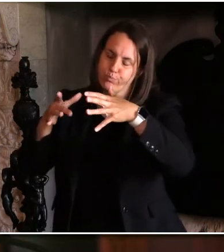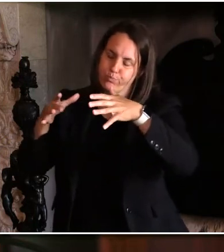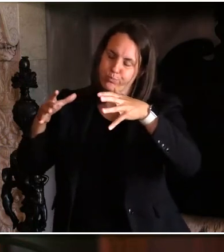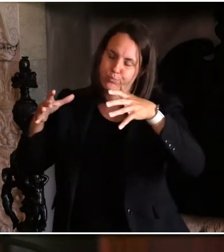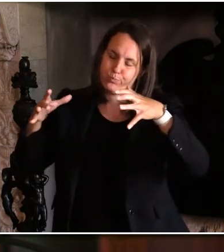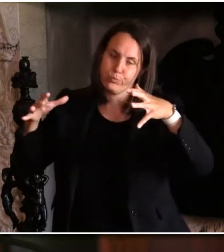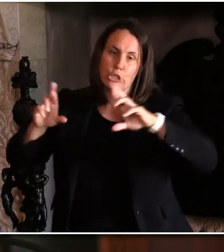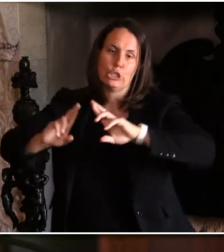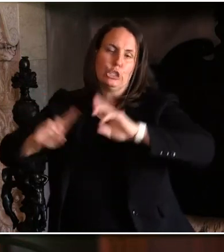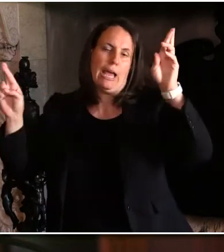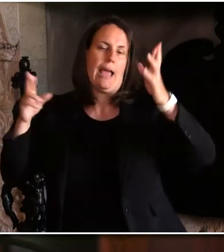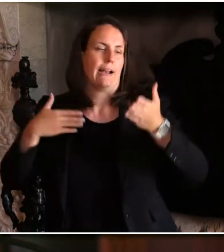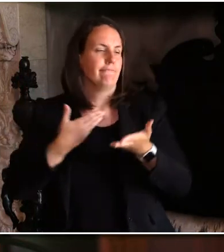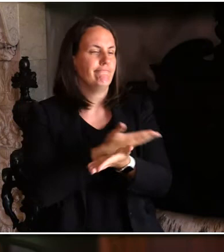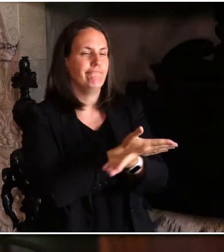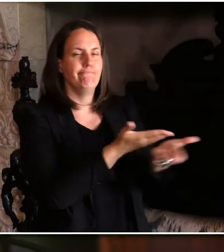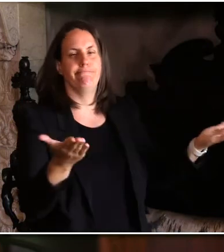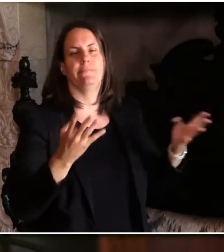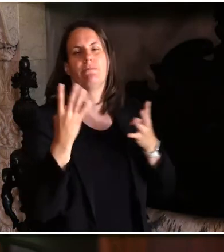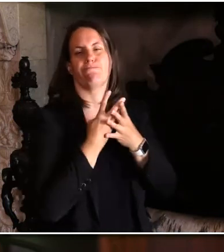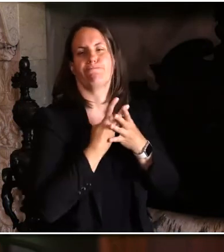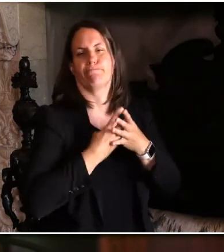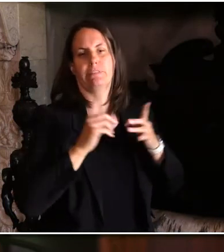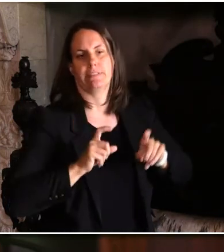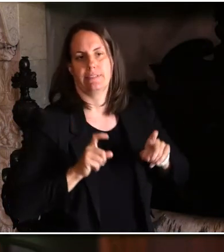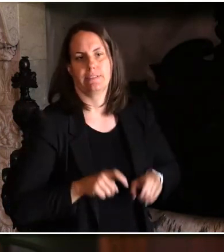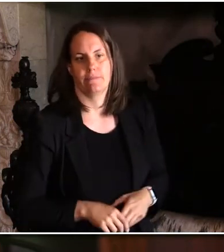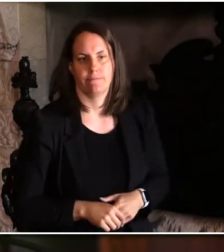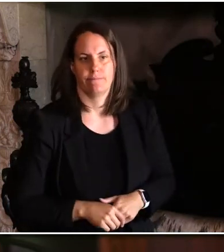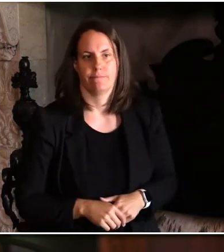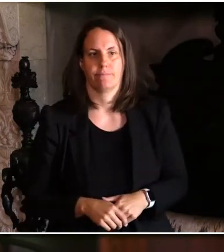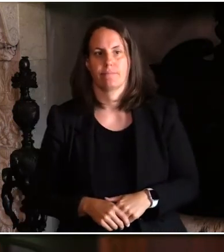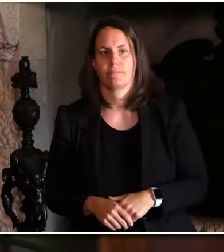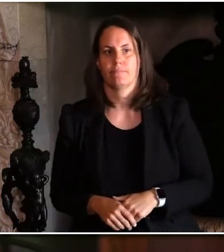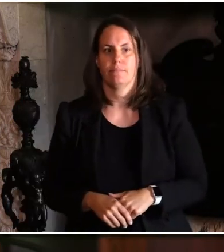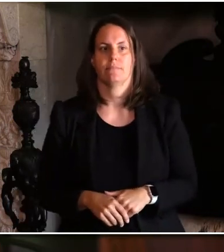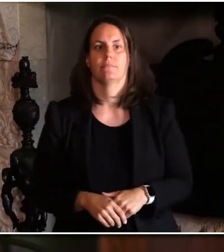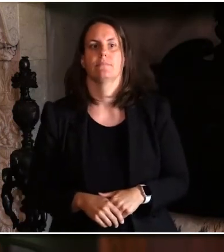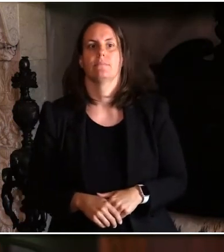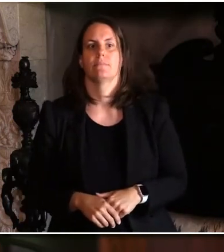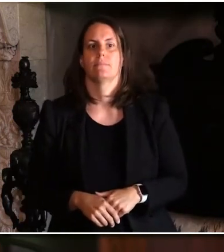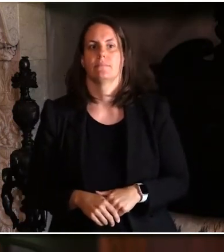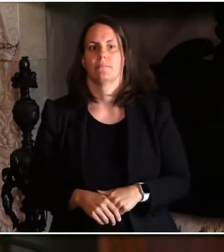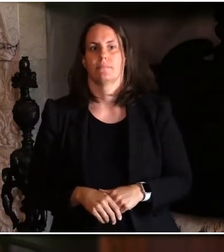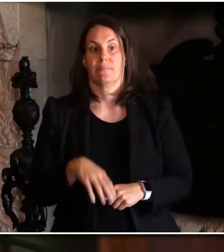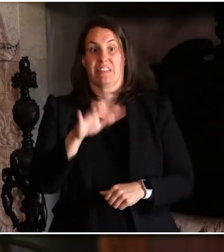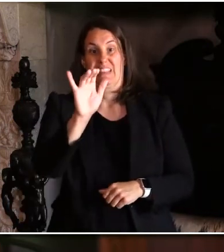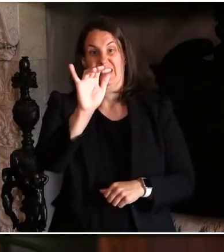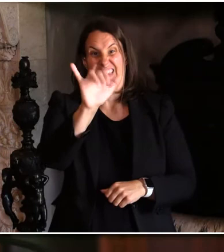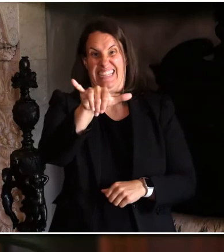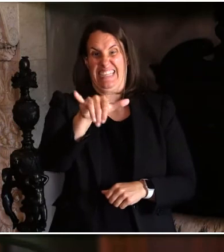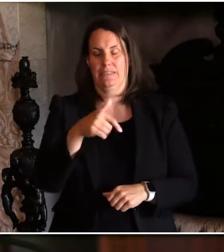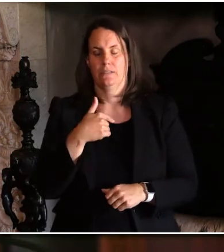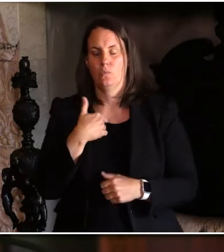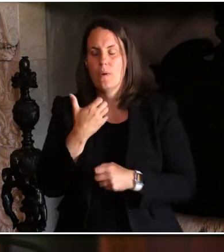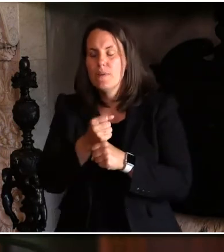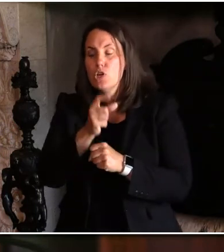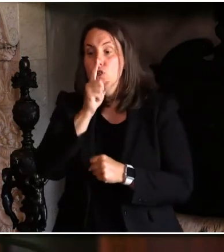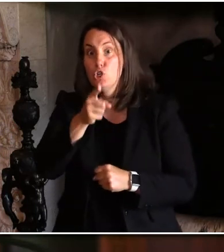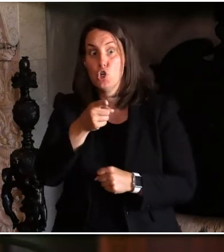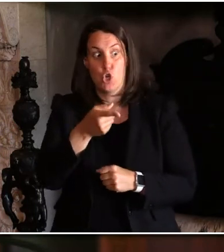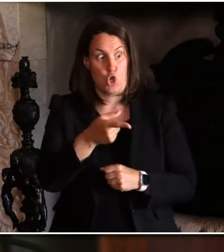turnaround times for understanding the result of that test is as close to the time the test was taken as possible.